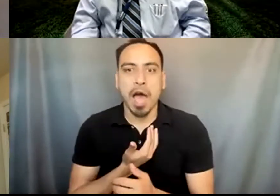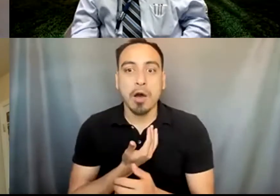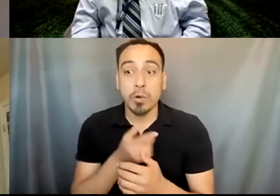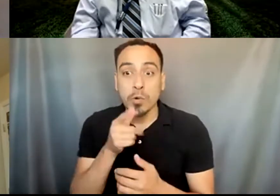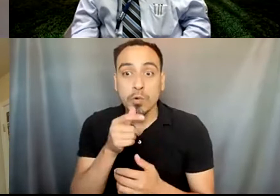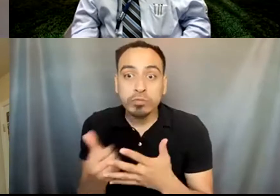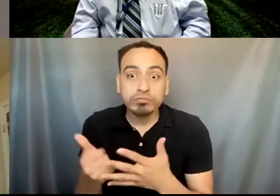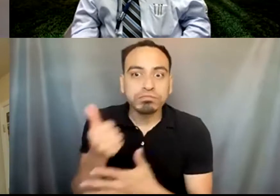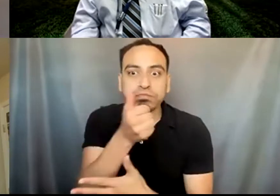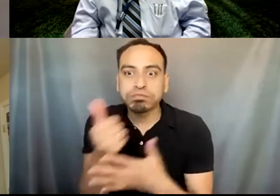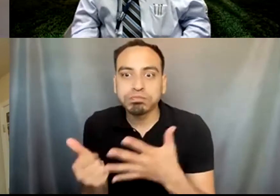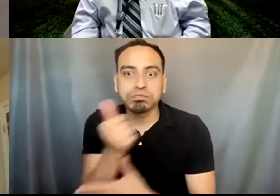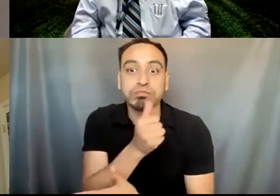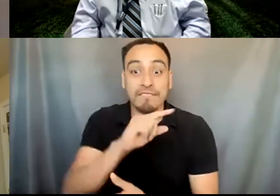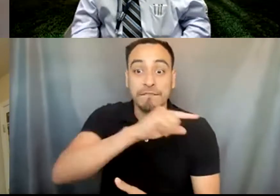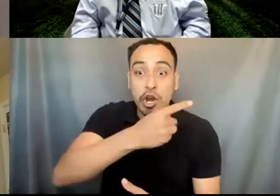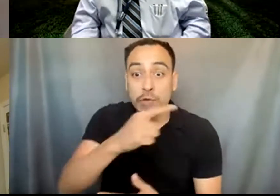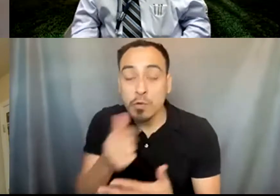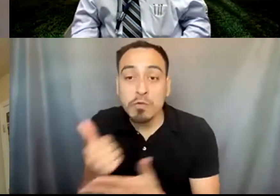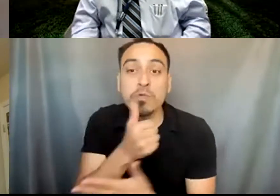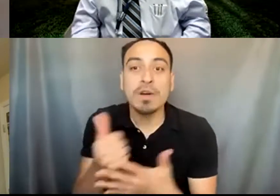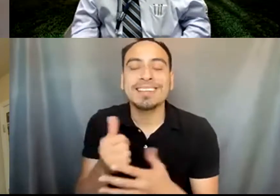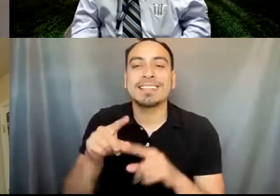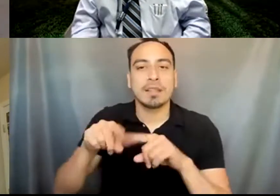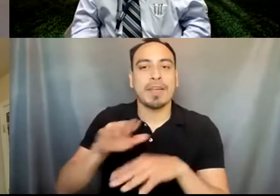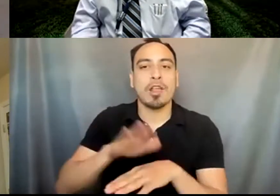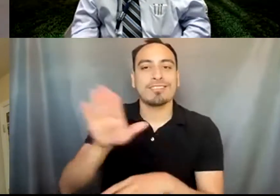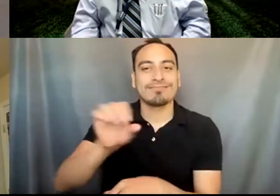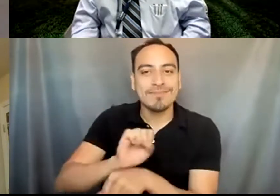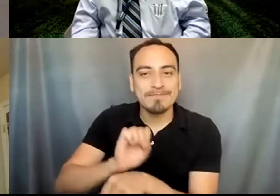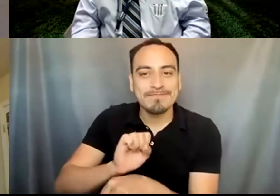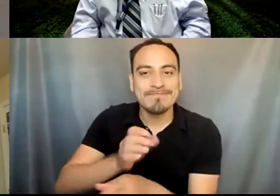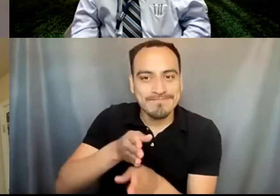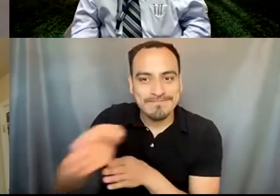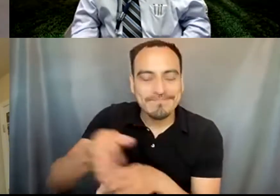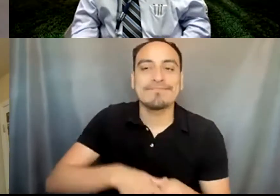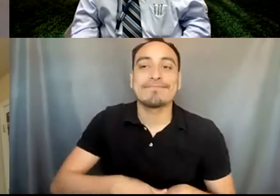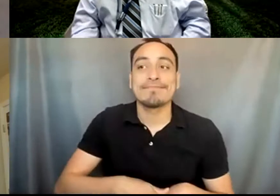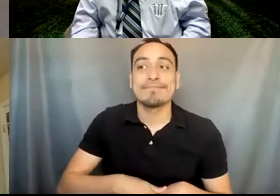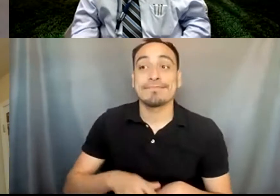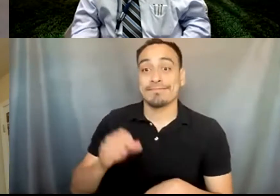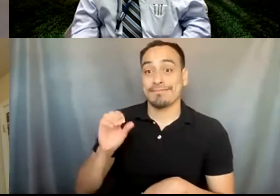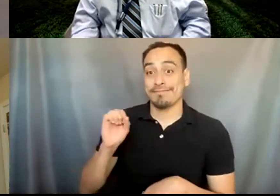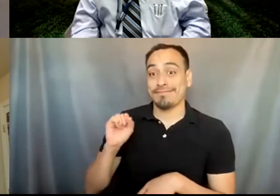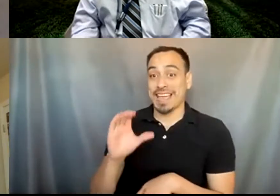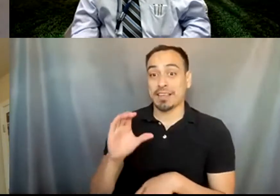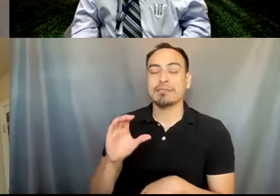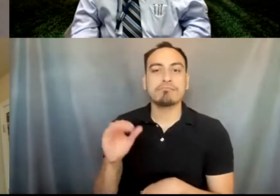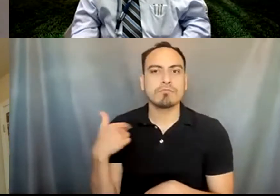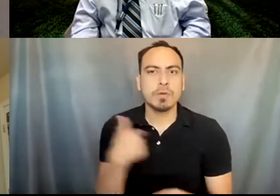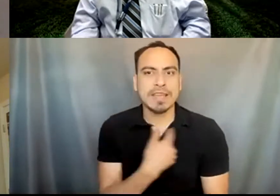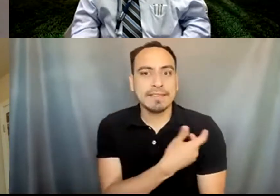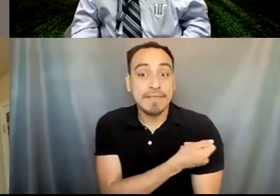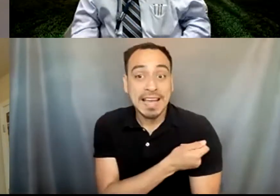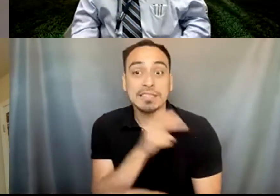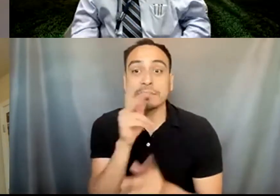occupation. And so when we were rolling out a vaccine in Sacramento, we were vaccinating people who either